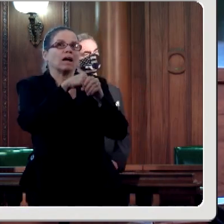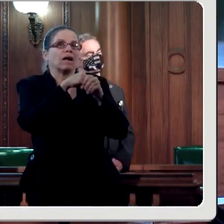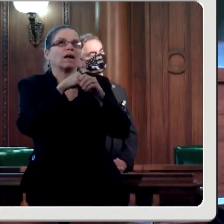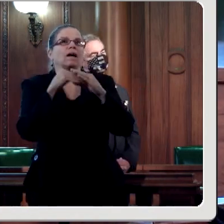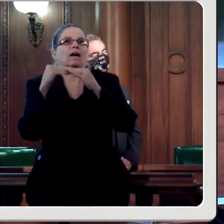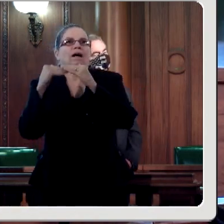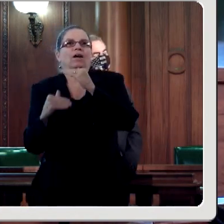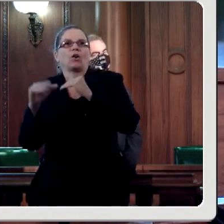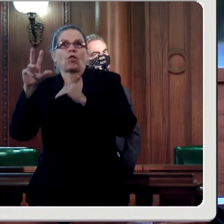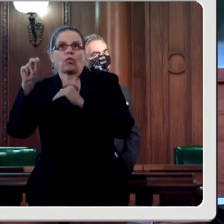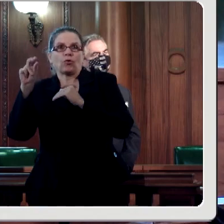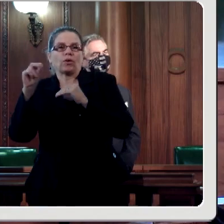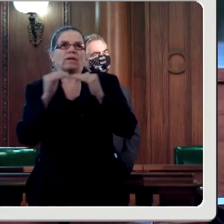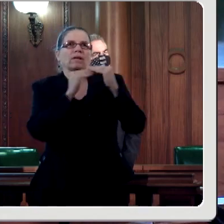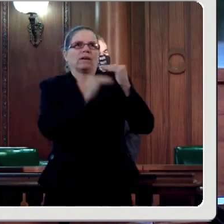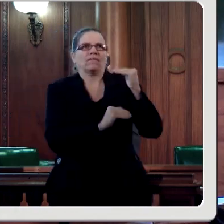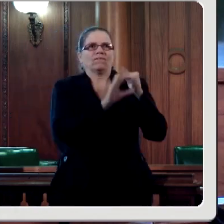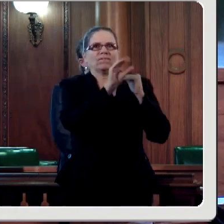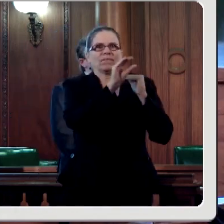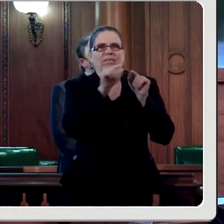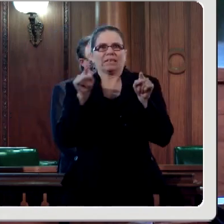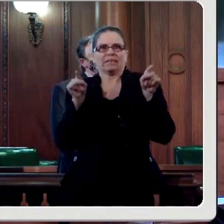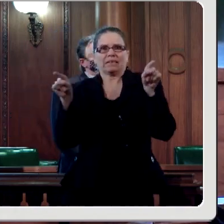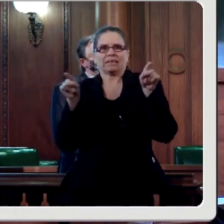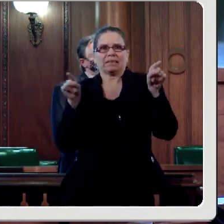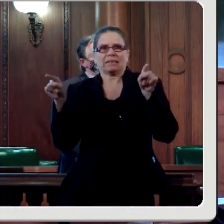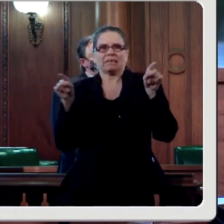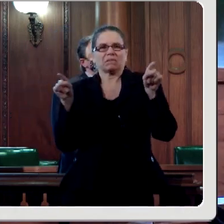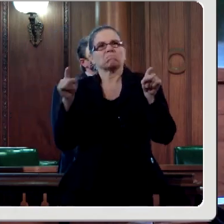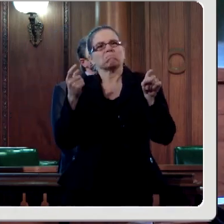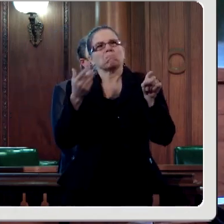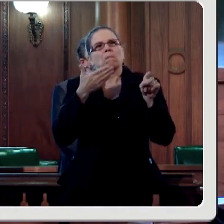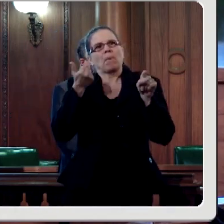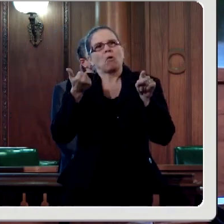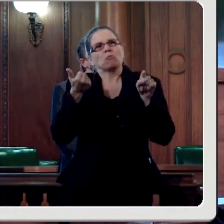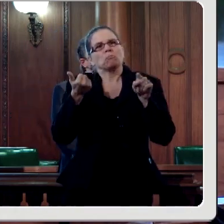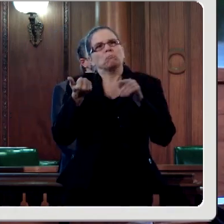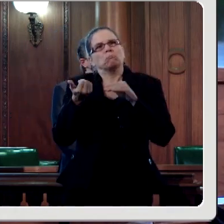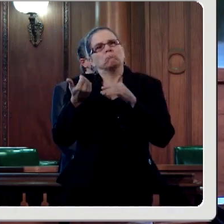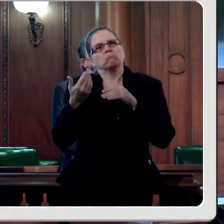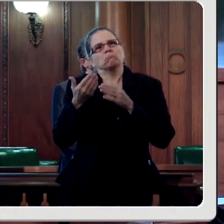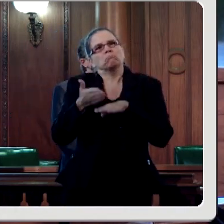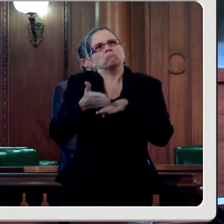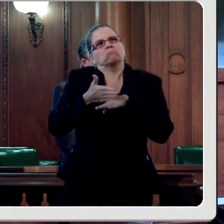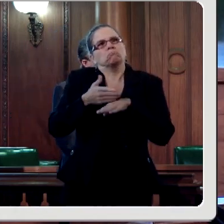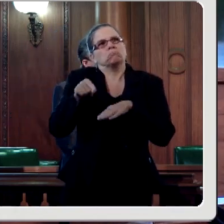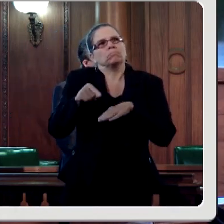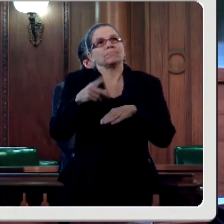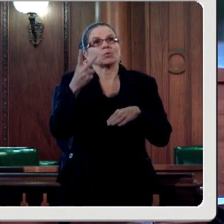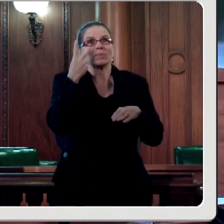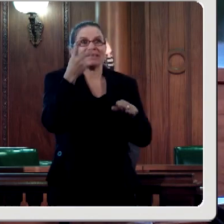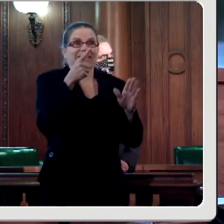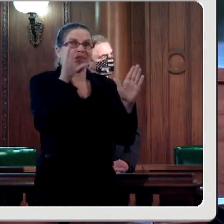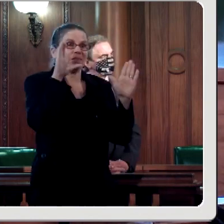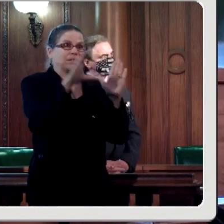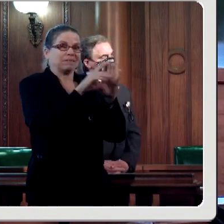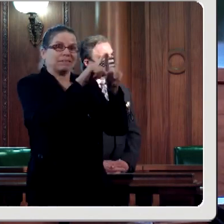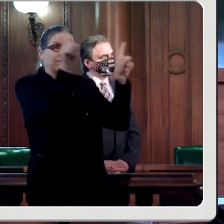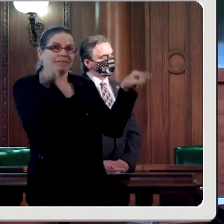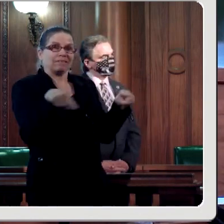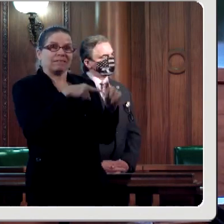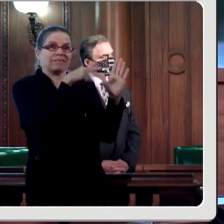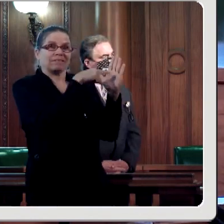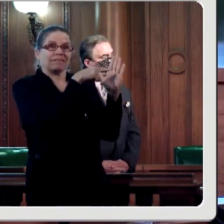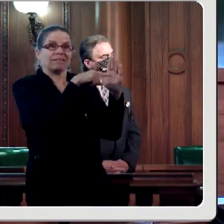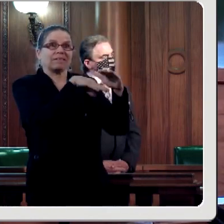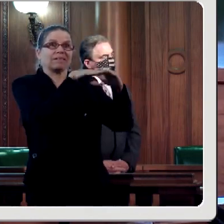83.1. I am going to now break the ages out a little more for you. What I think is important